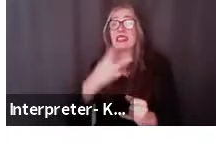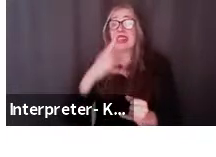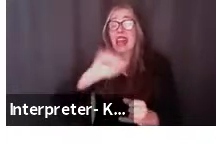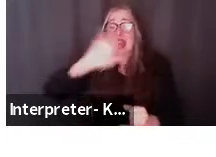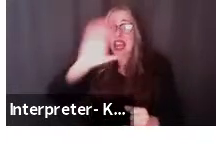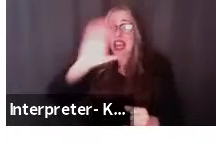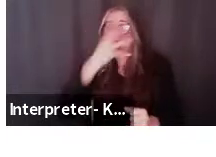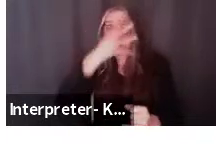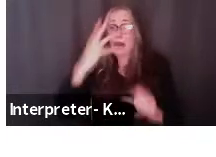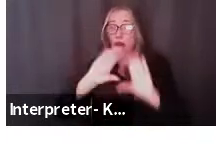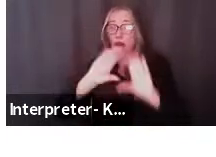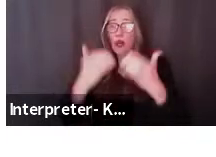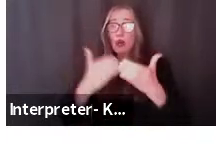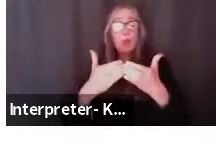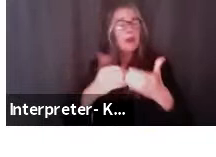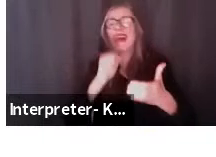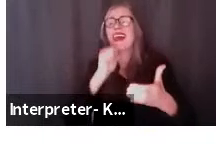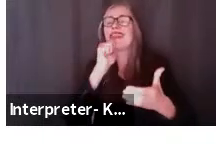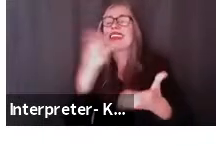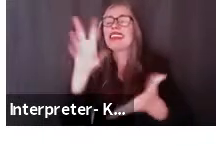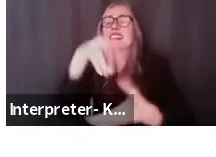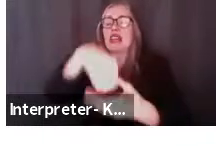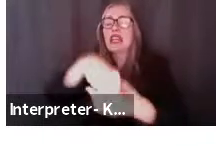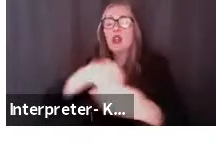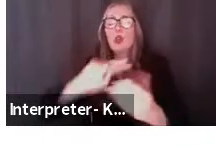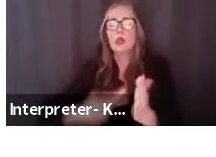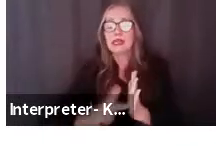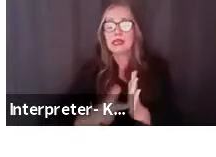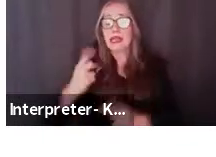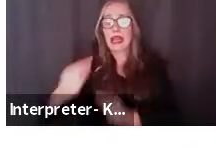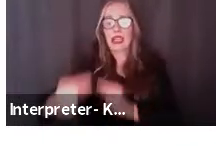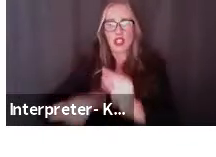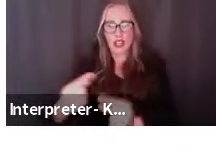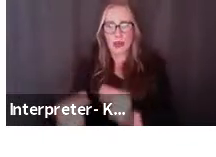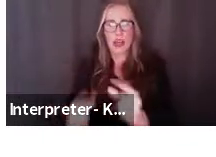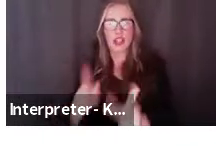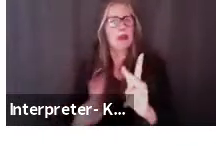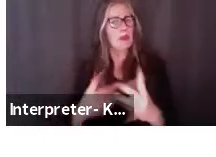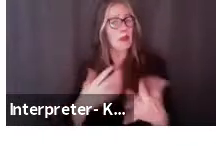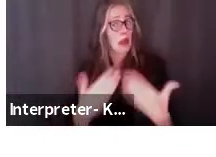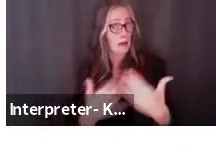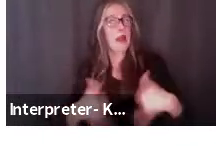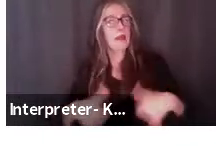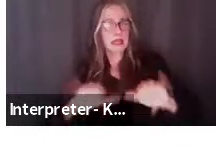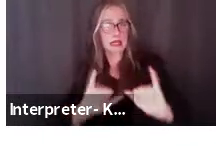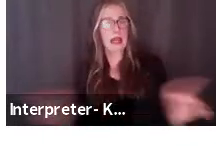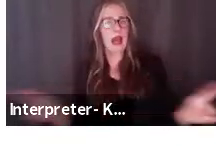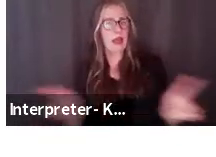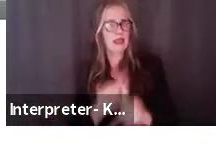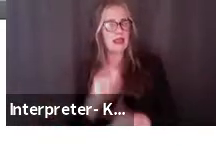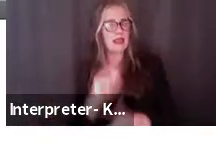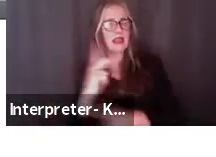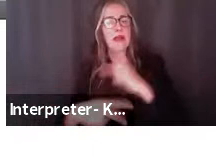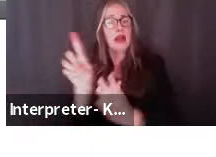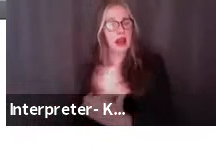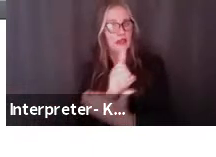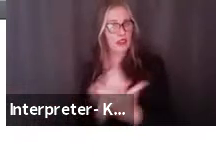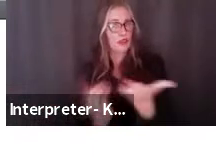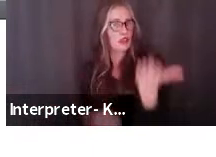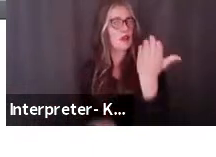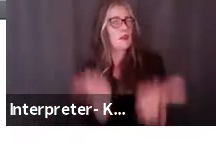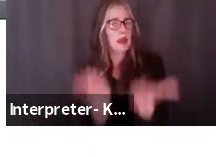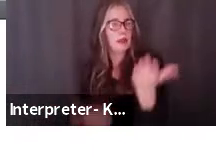second generation asian americans who may have experienced similar discrimination this exemplifies a common limitation of